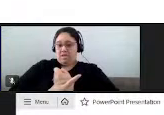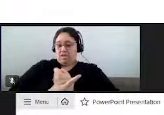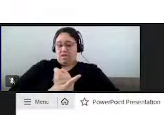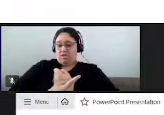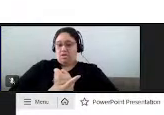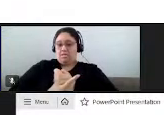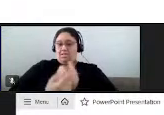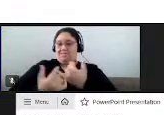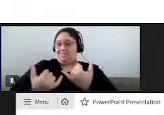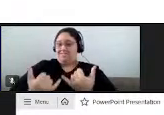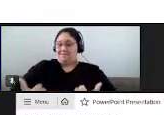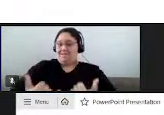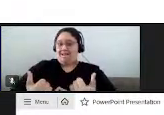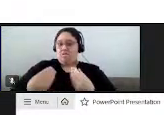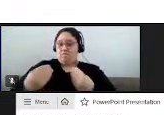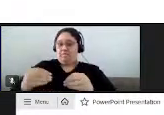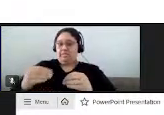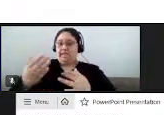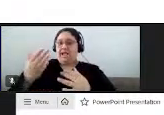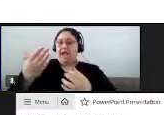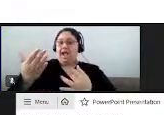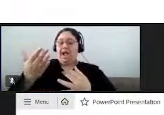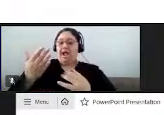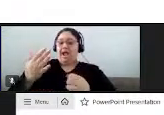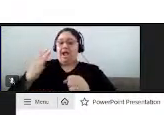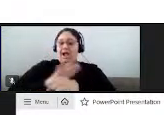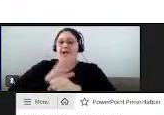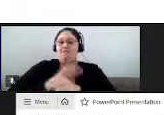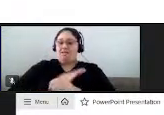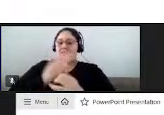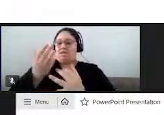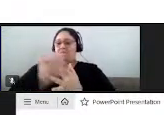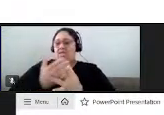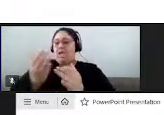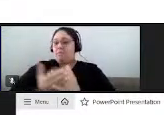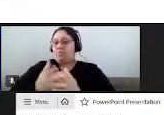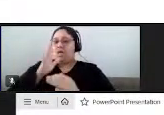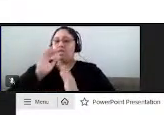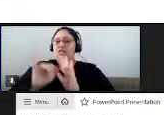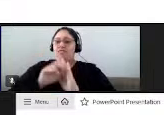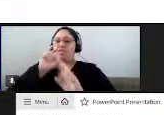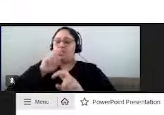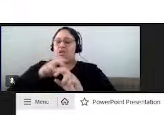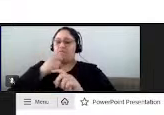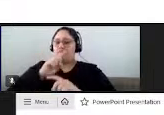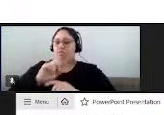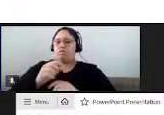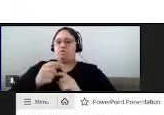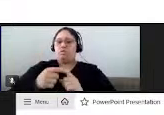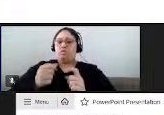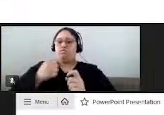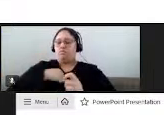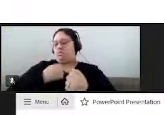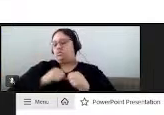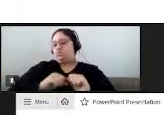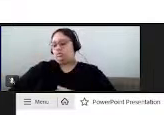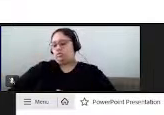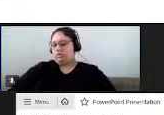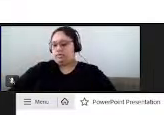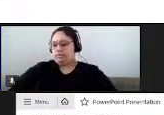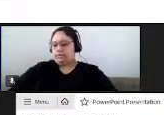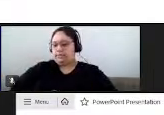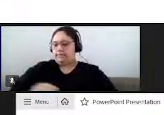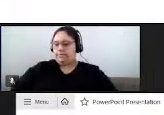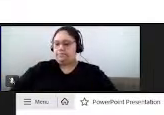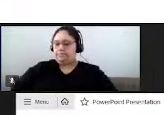is presently closing that void that they've identified that there's a need for that? That's all for me.